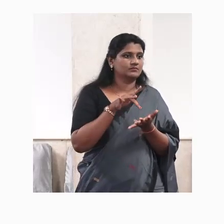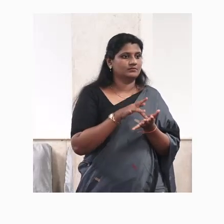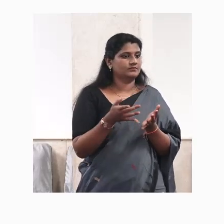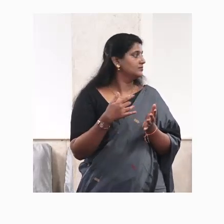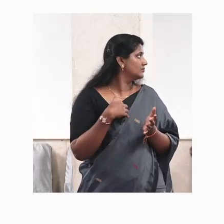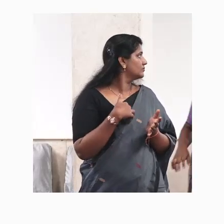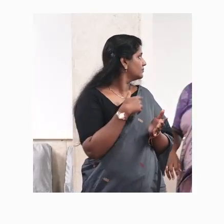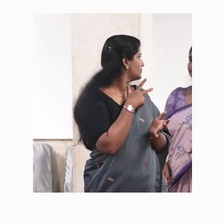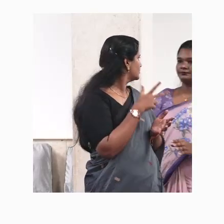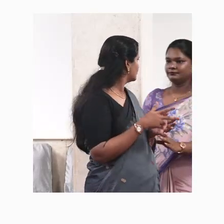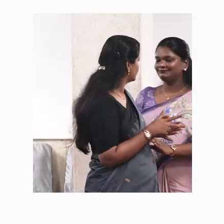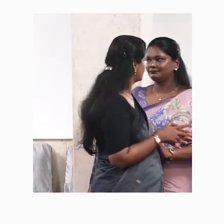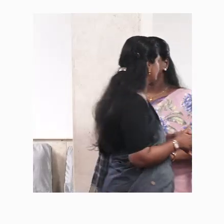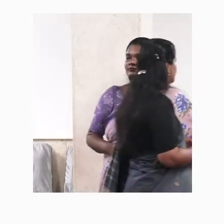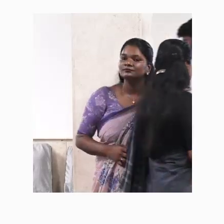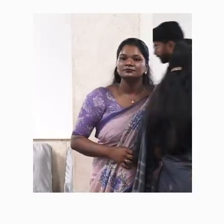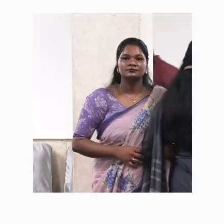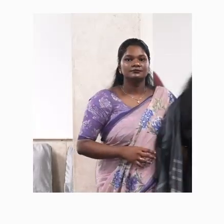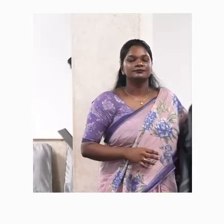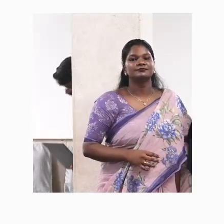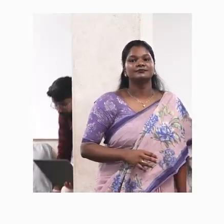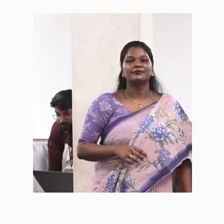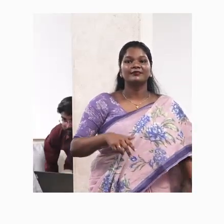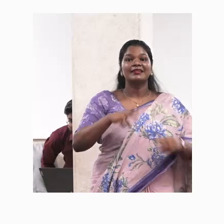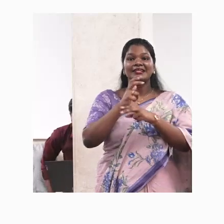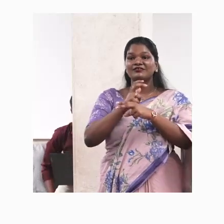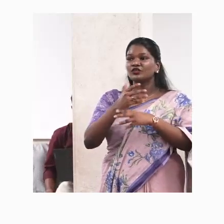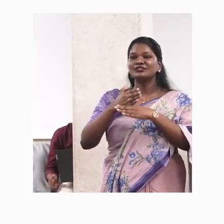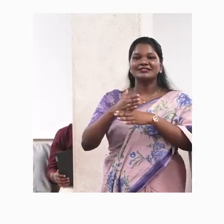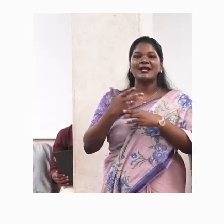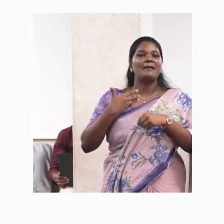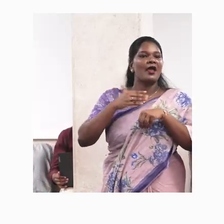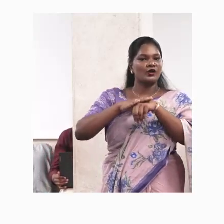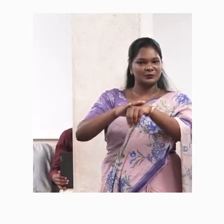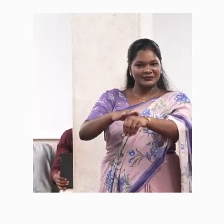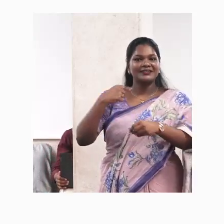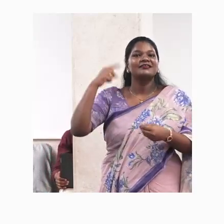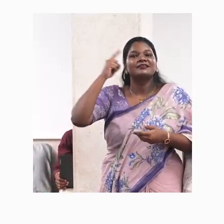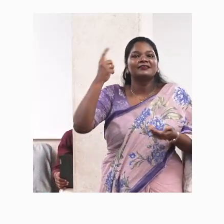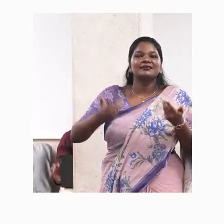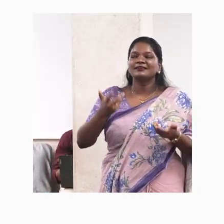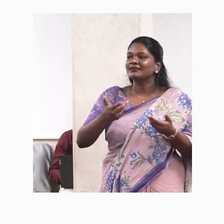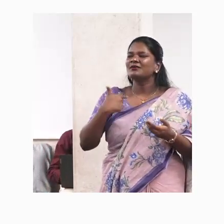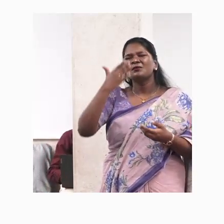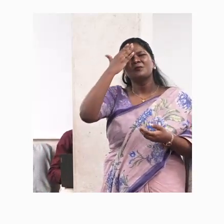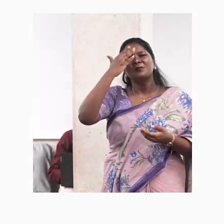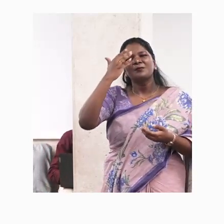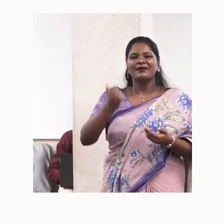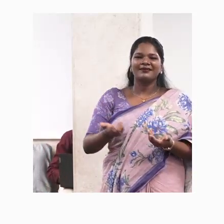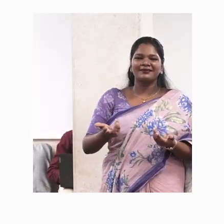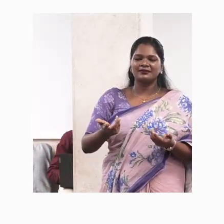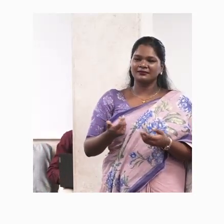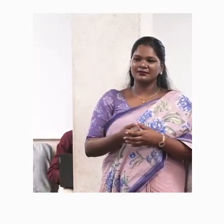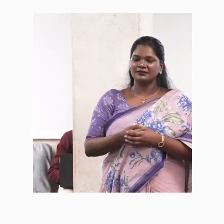always had this difficulty to share my own experience, thinking why I